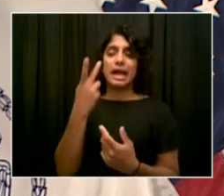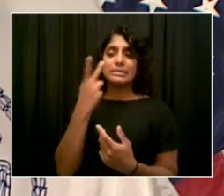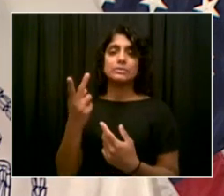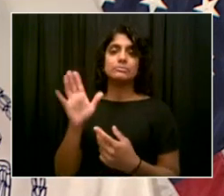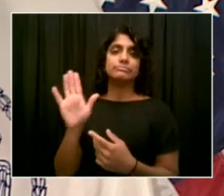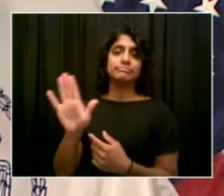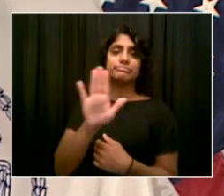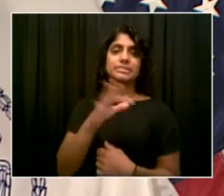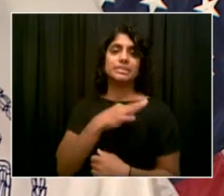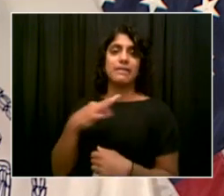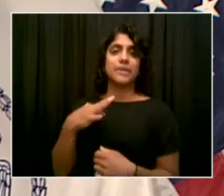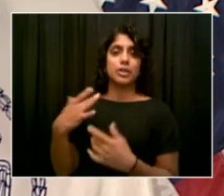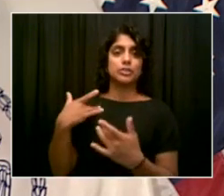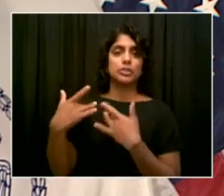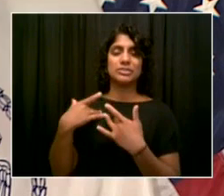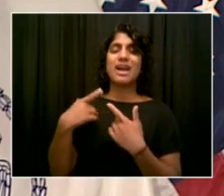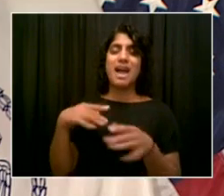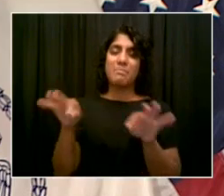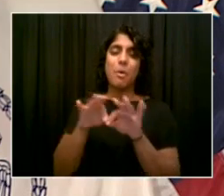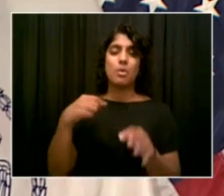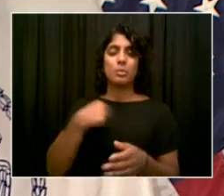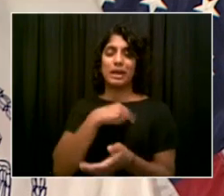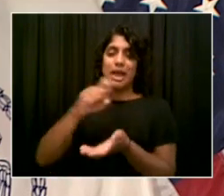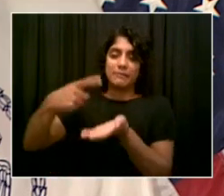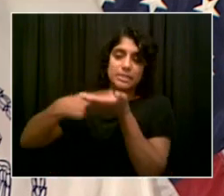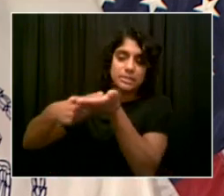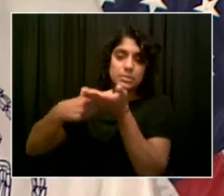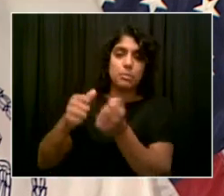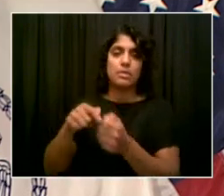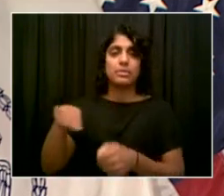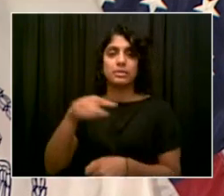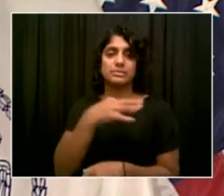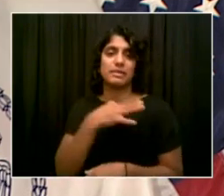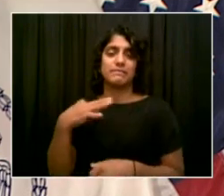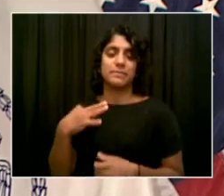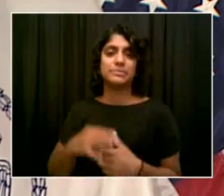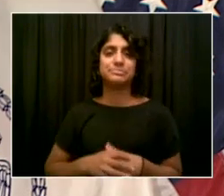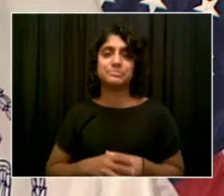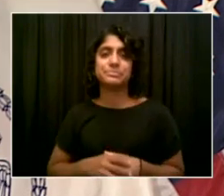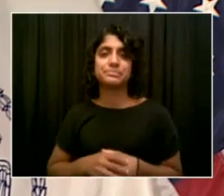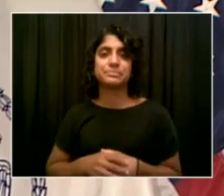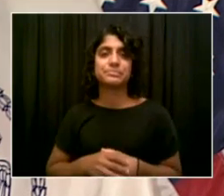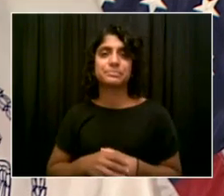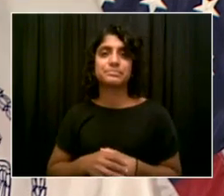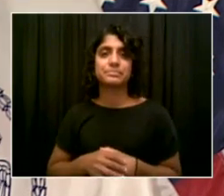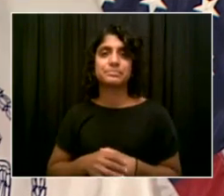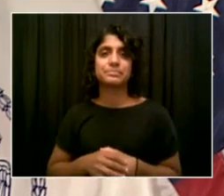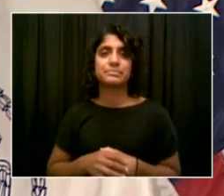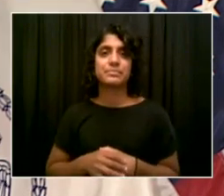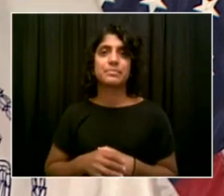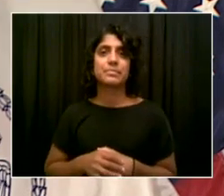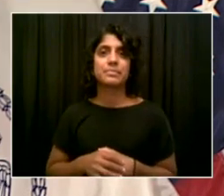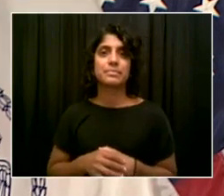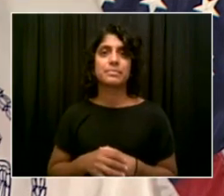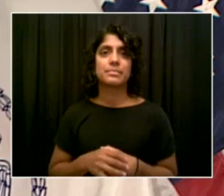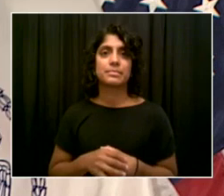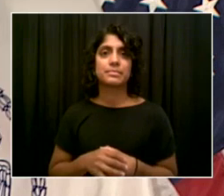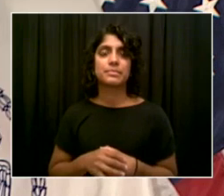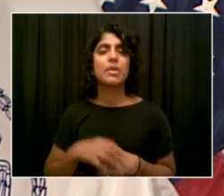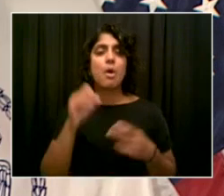And then just a follow-up on Emma and Andrew's questions about Eric Adams' meeting at the White House